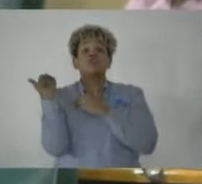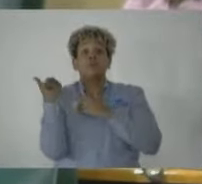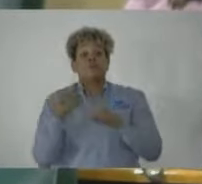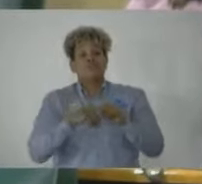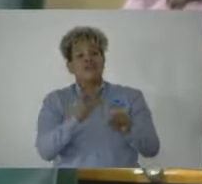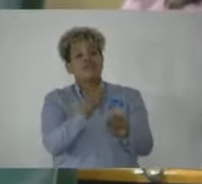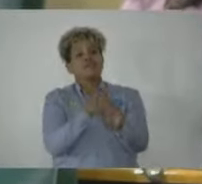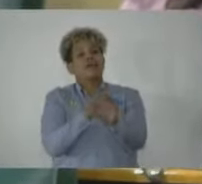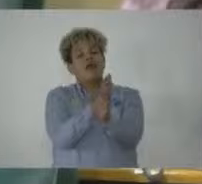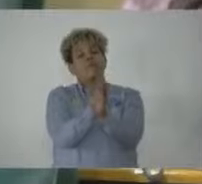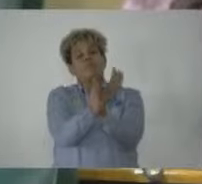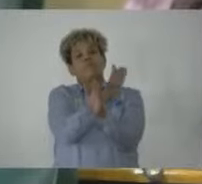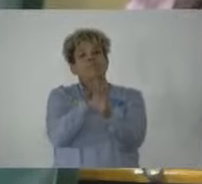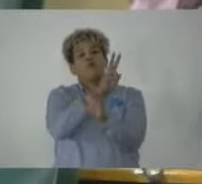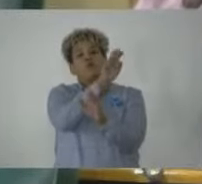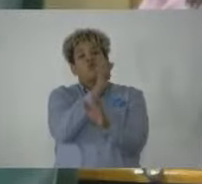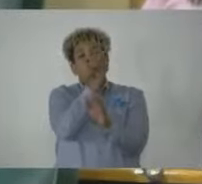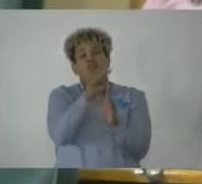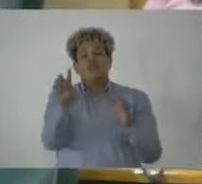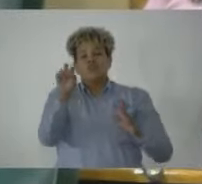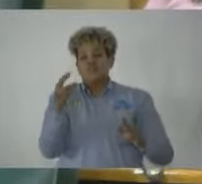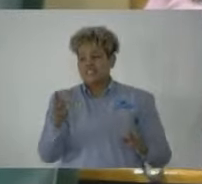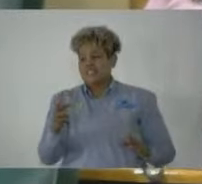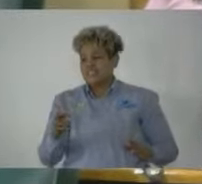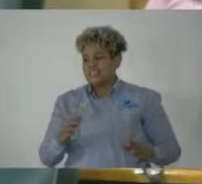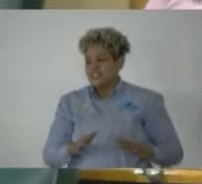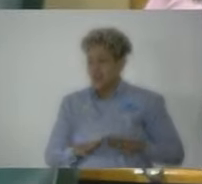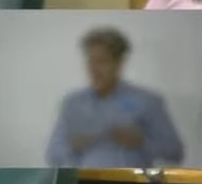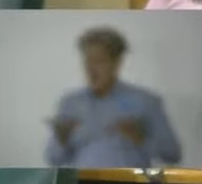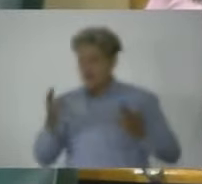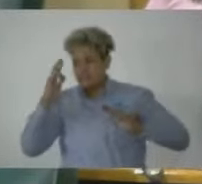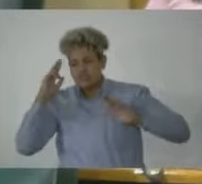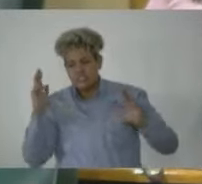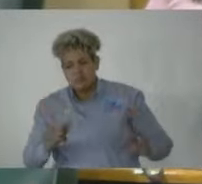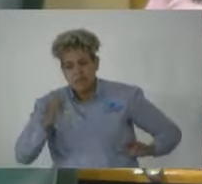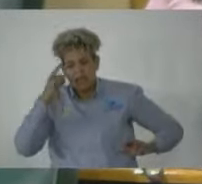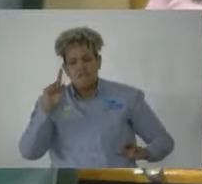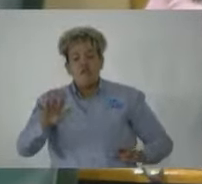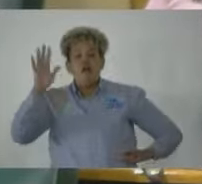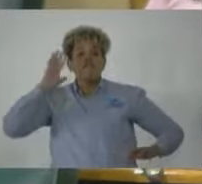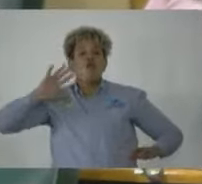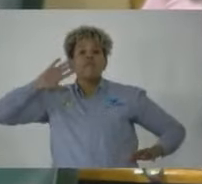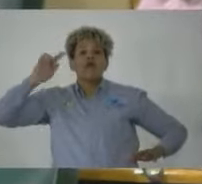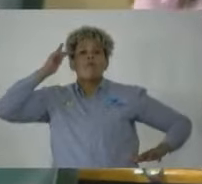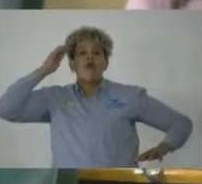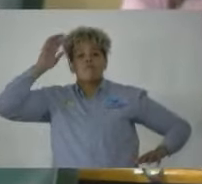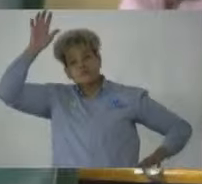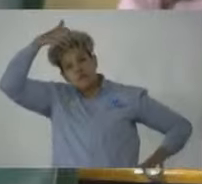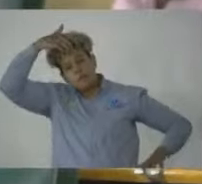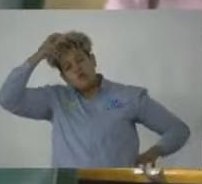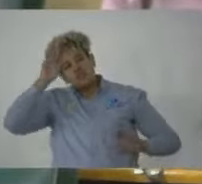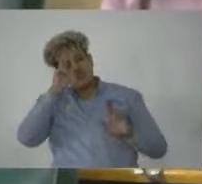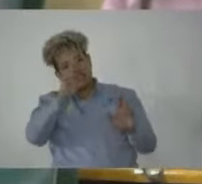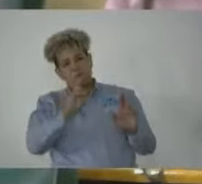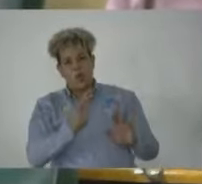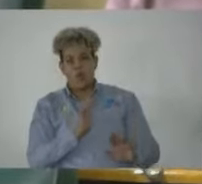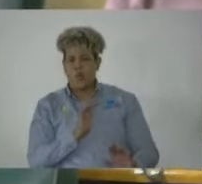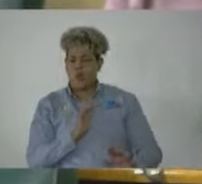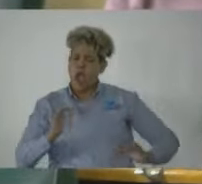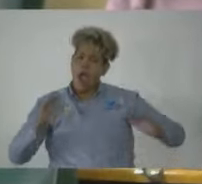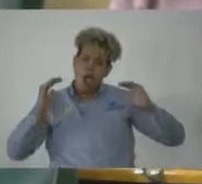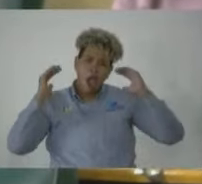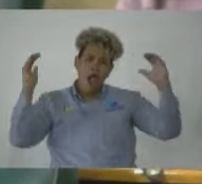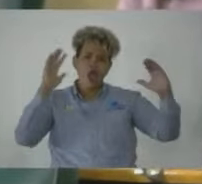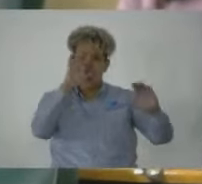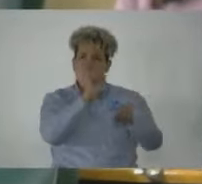then. Madam Speaker, I have a lot of respect for former Prime Minister Portia Simpson Miller, for